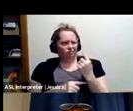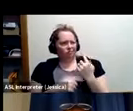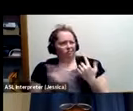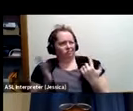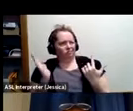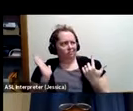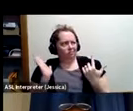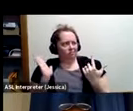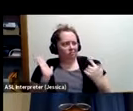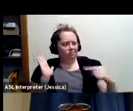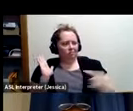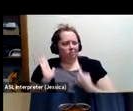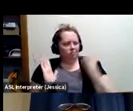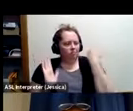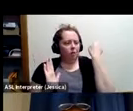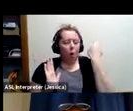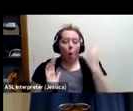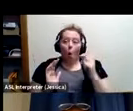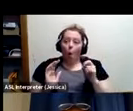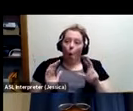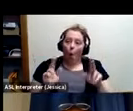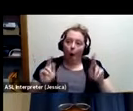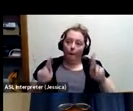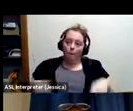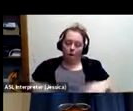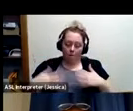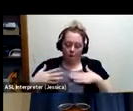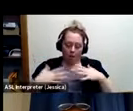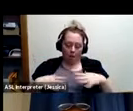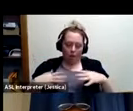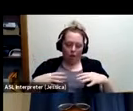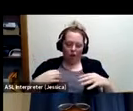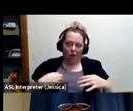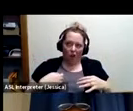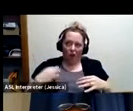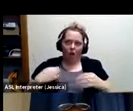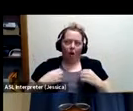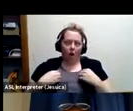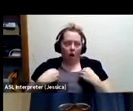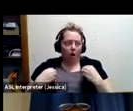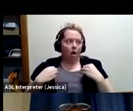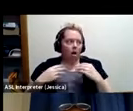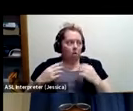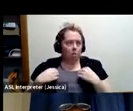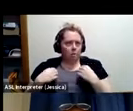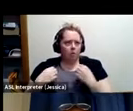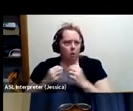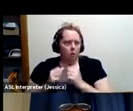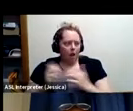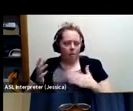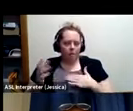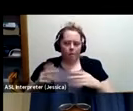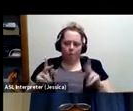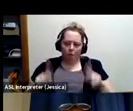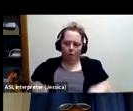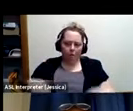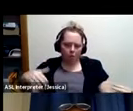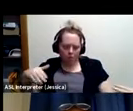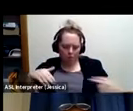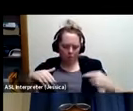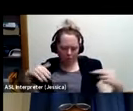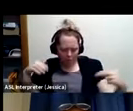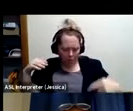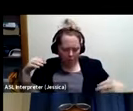instance where someone removed my clothes without warning or permission. You know, things that happen to trans people in the medical setting can be